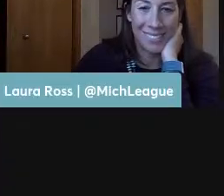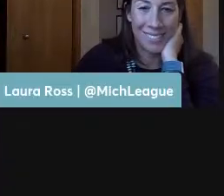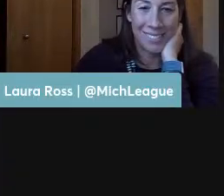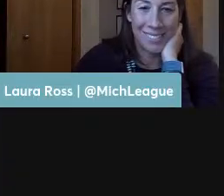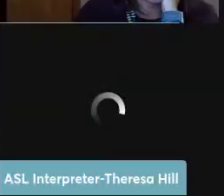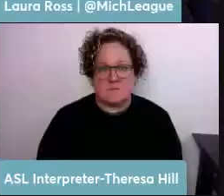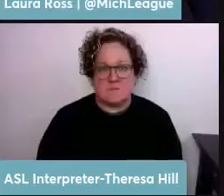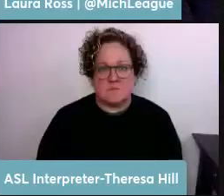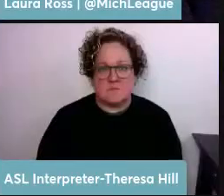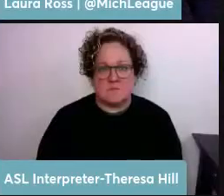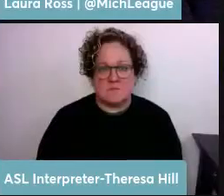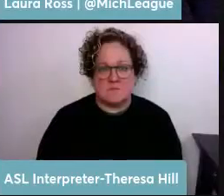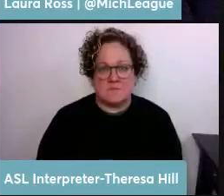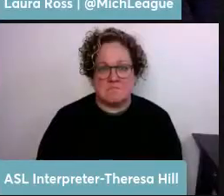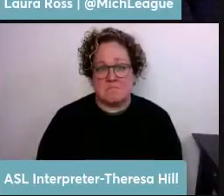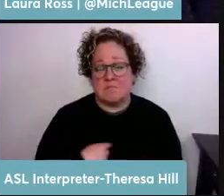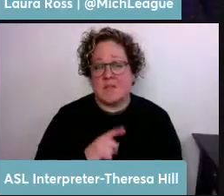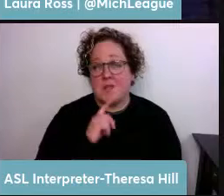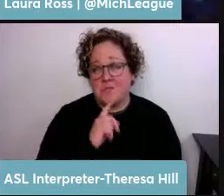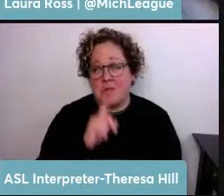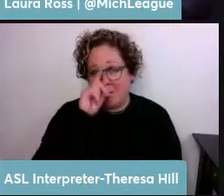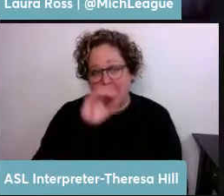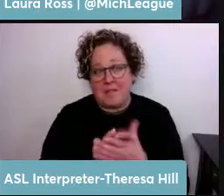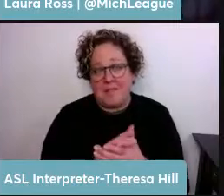believe the truth will prevail.